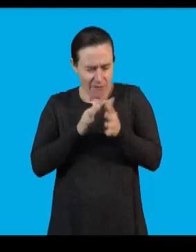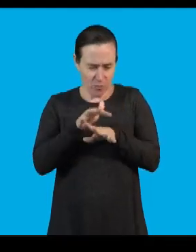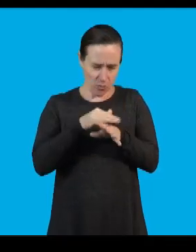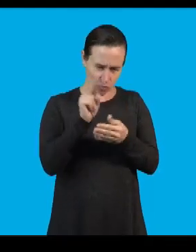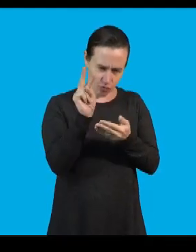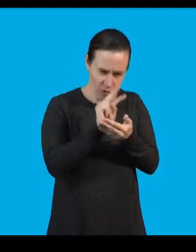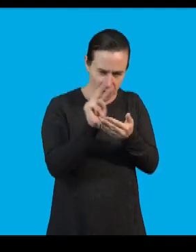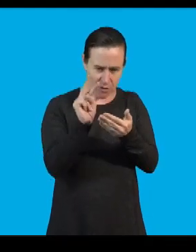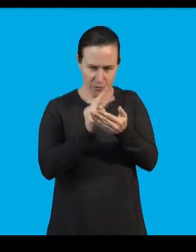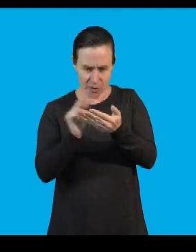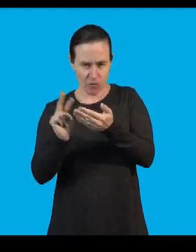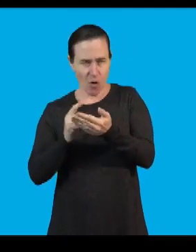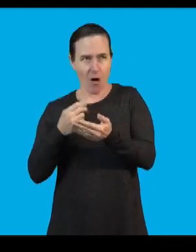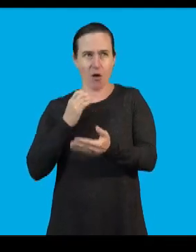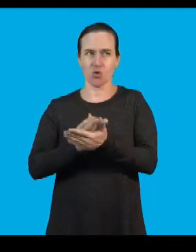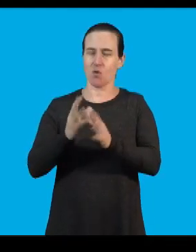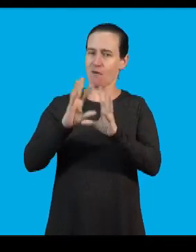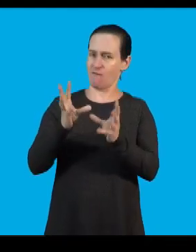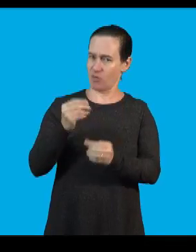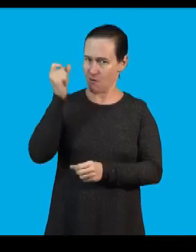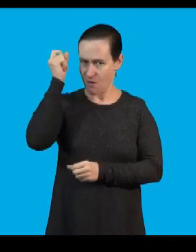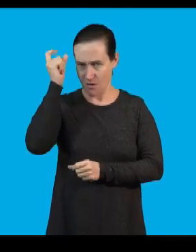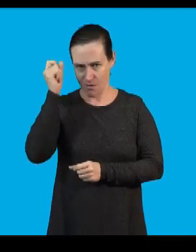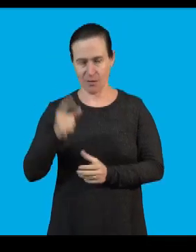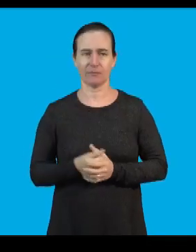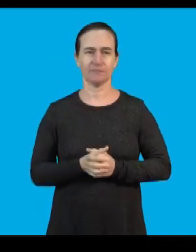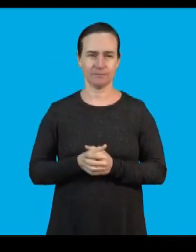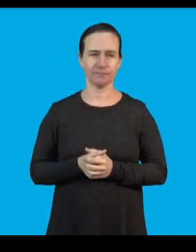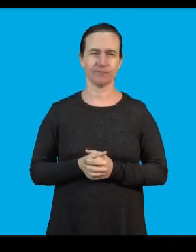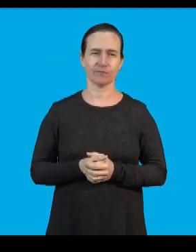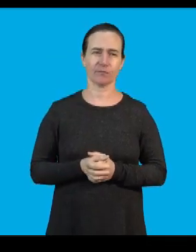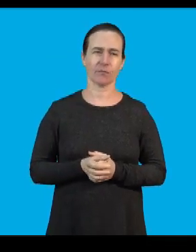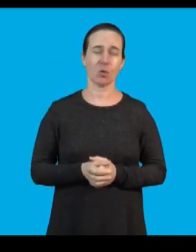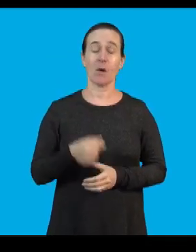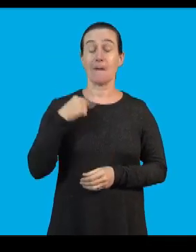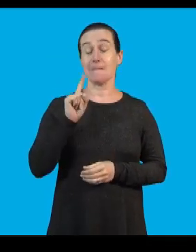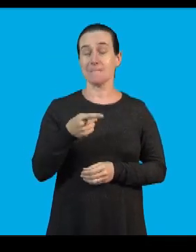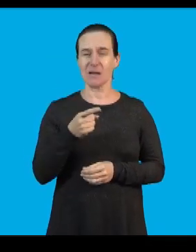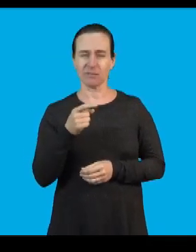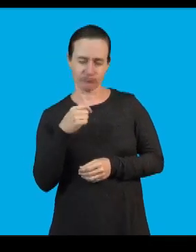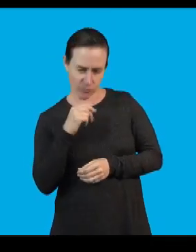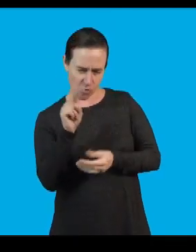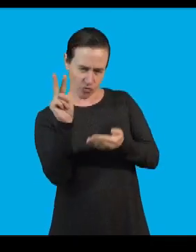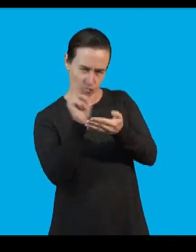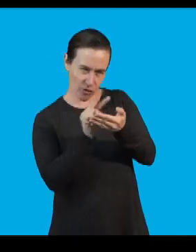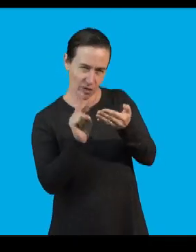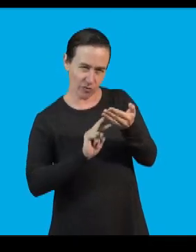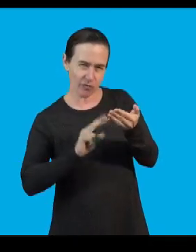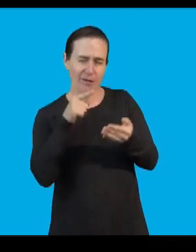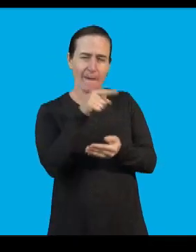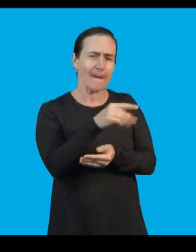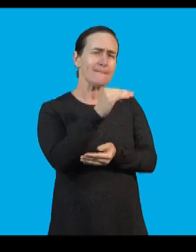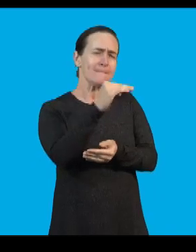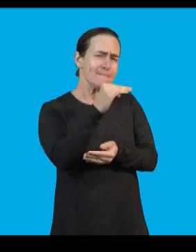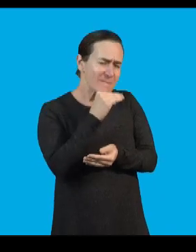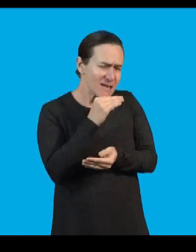so intently, why we read carefully. So let's take the time to read closely for not only